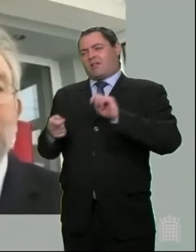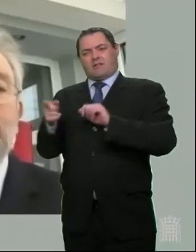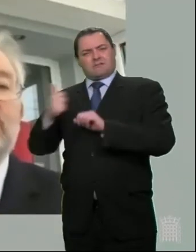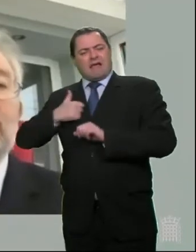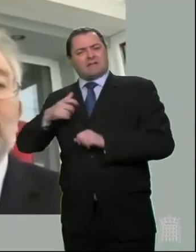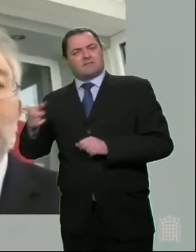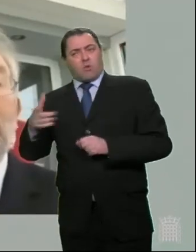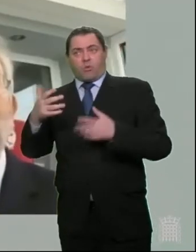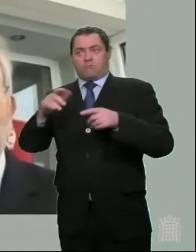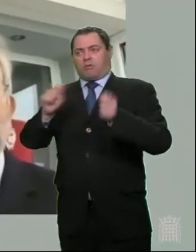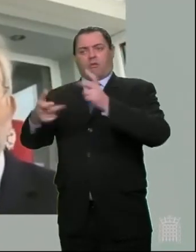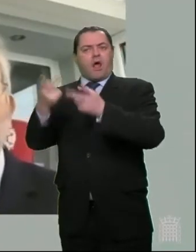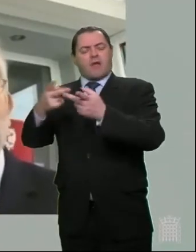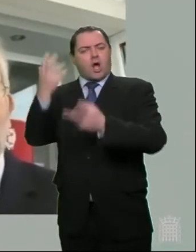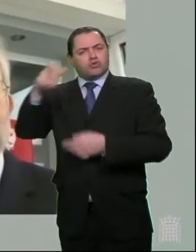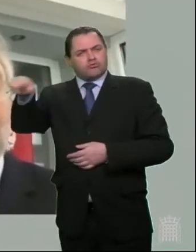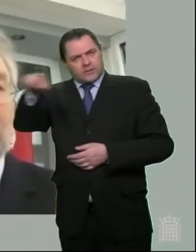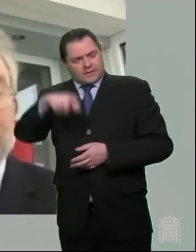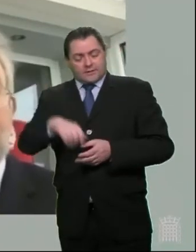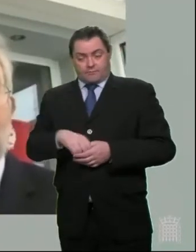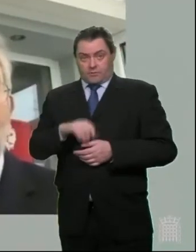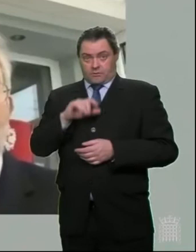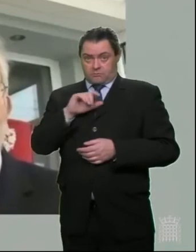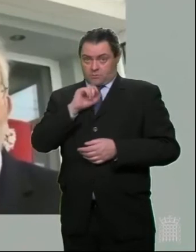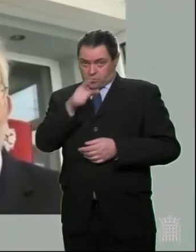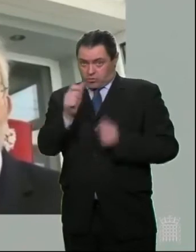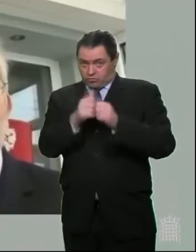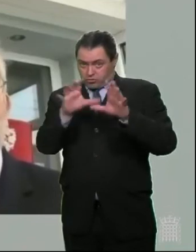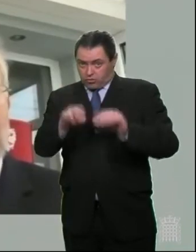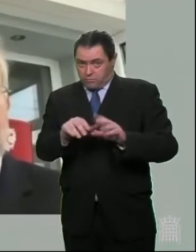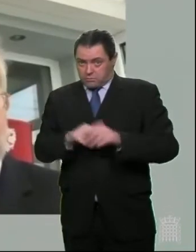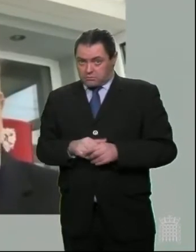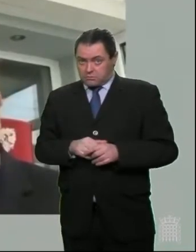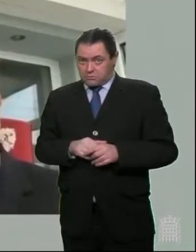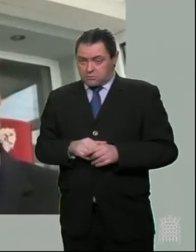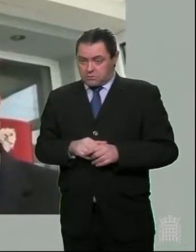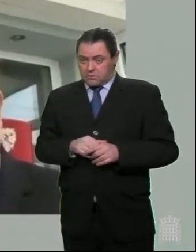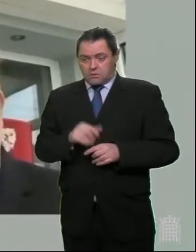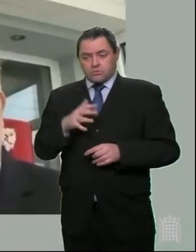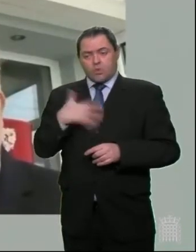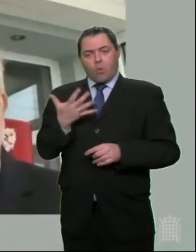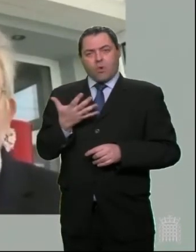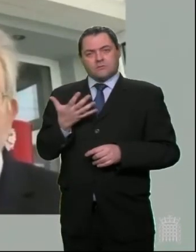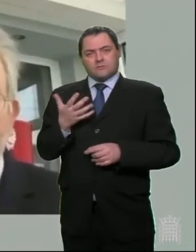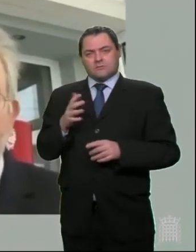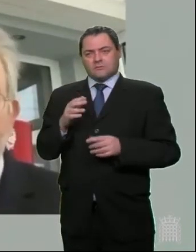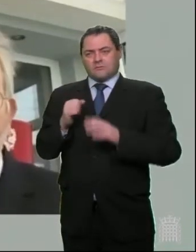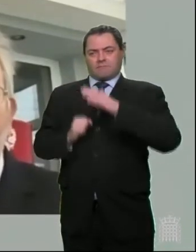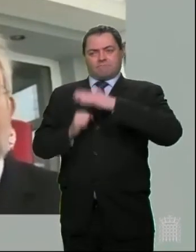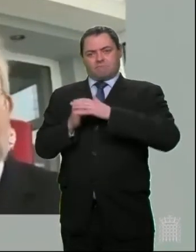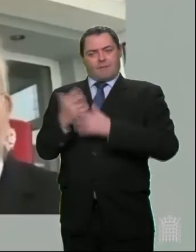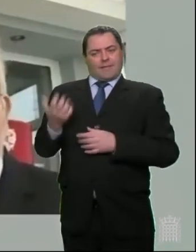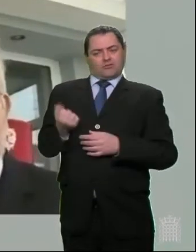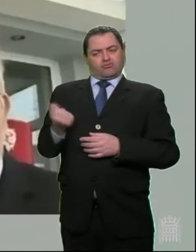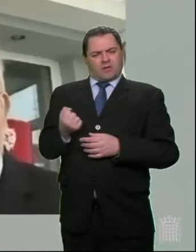this injustice? Will he agree to meet with representatives of the End Frozen Pensions campaign? Mr. Speaker,